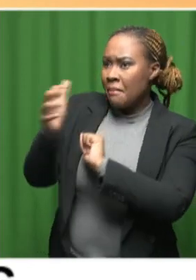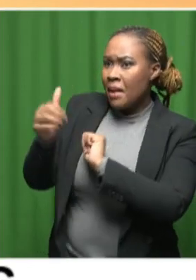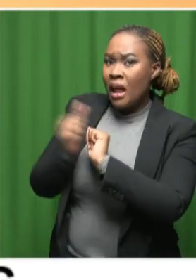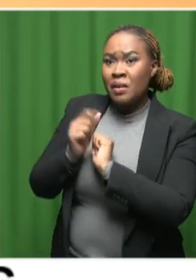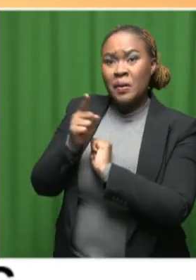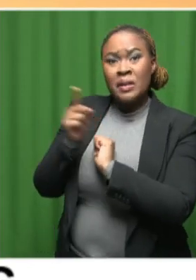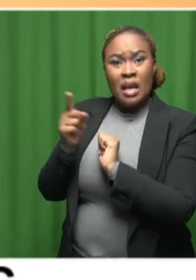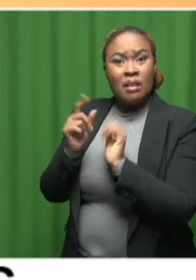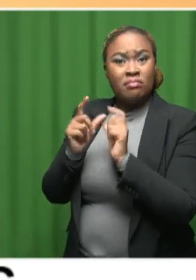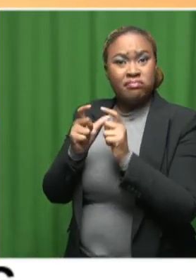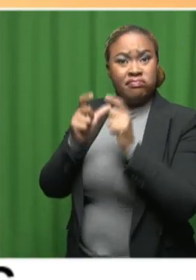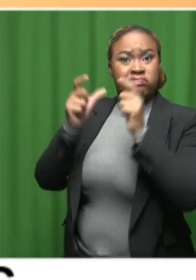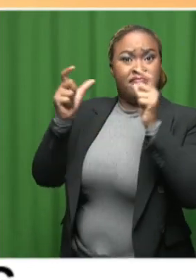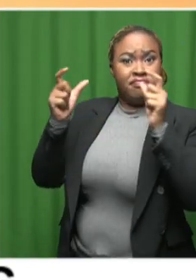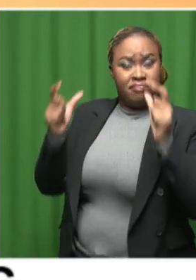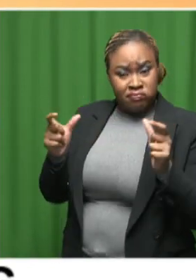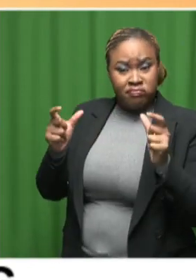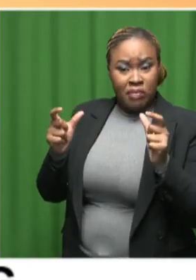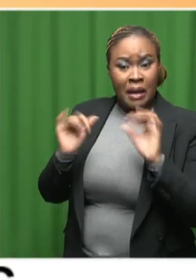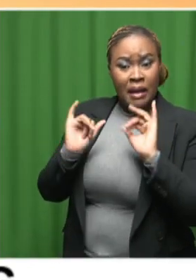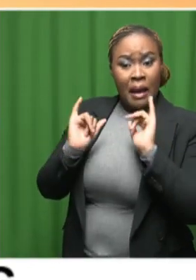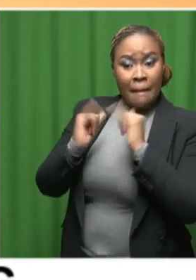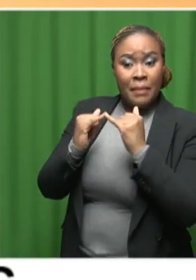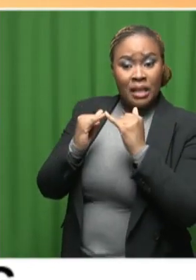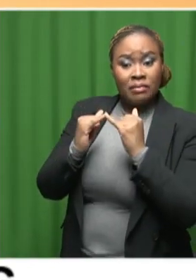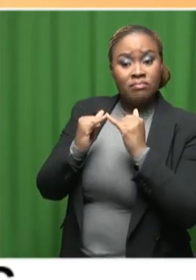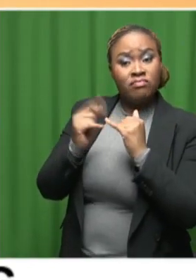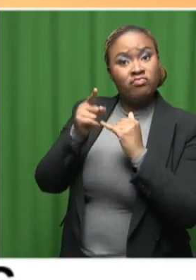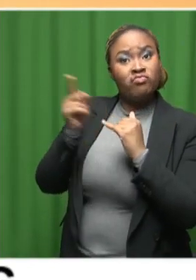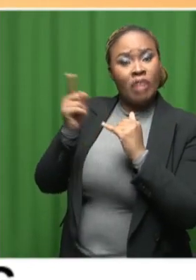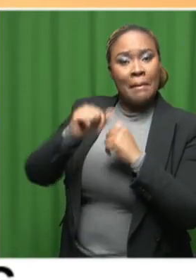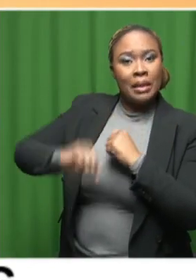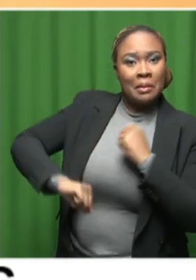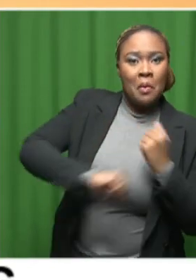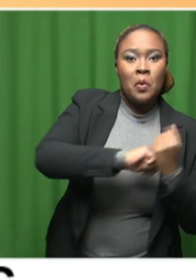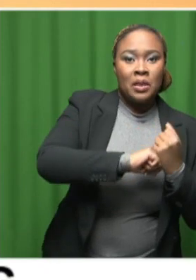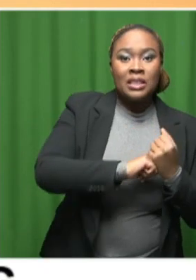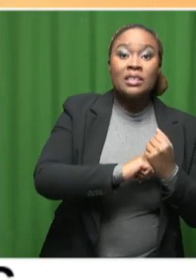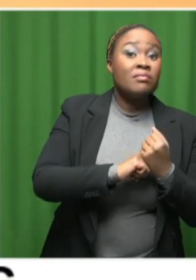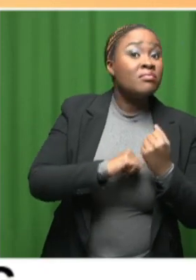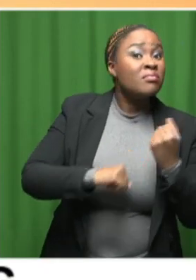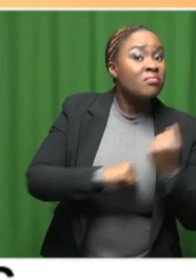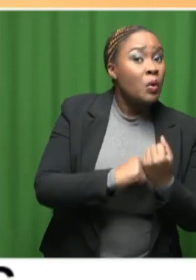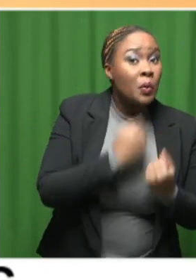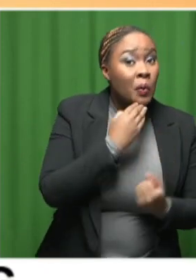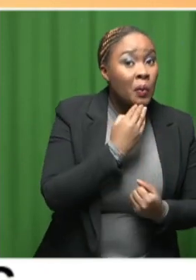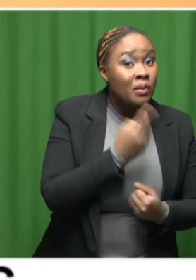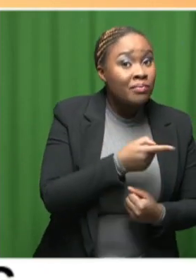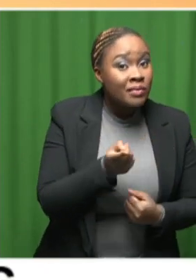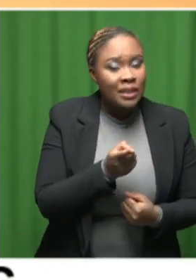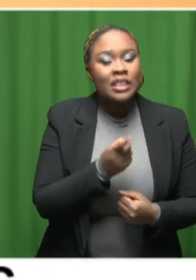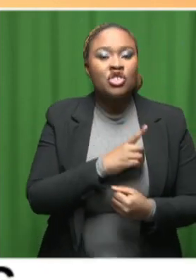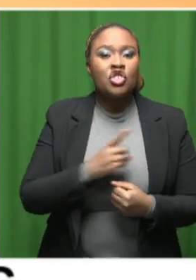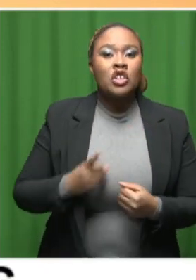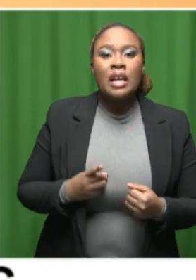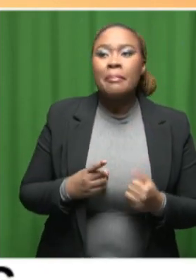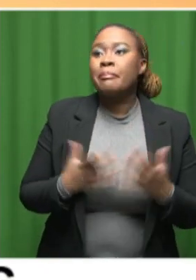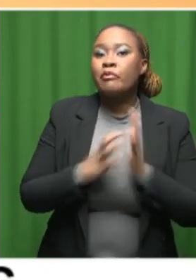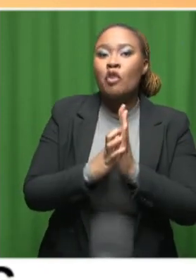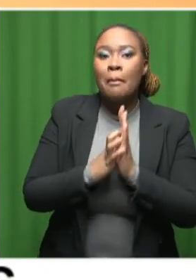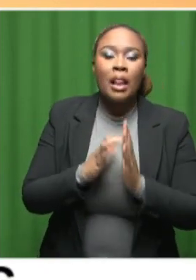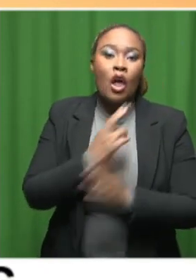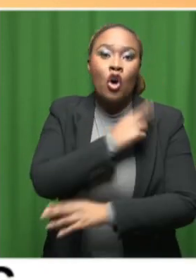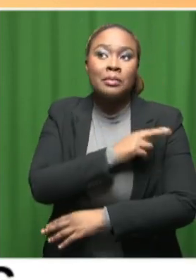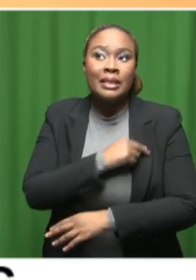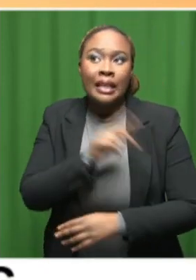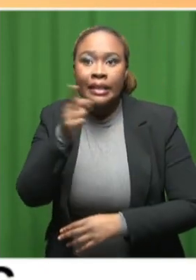major stakeholders as well in the medical ecosystem that are able to support healthcare professionals on the front line. These include medical schemes, these include